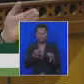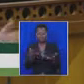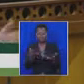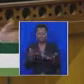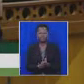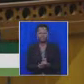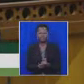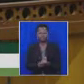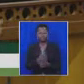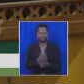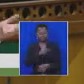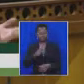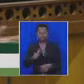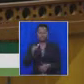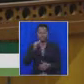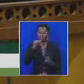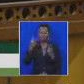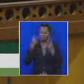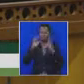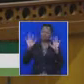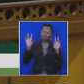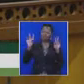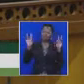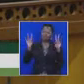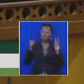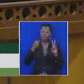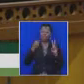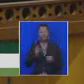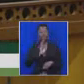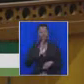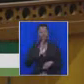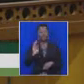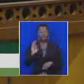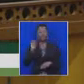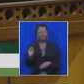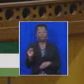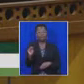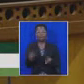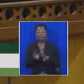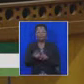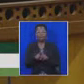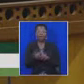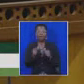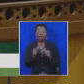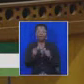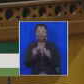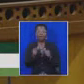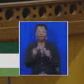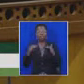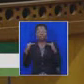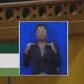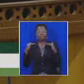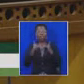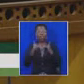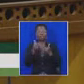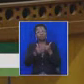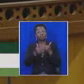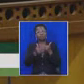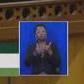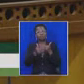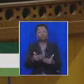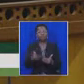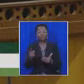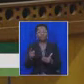President Bruma tried to be popular when he described the fees must fall protest as a sign of healthy democracy. So the burning of